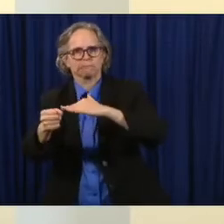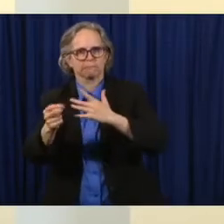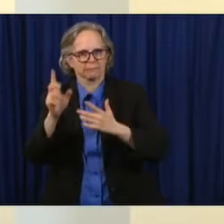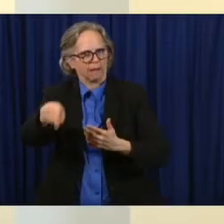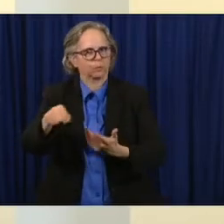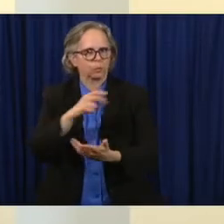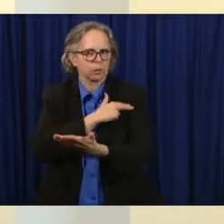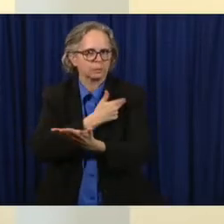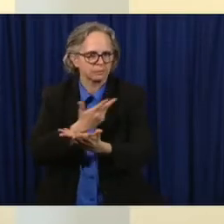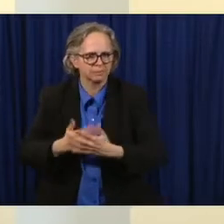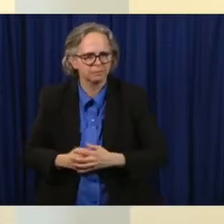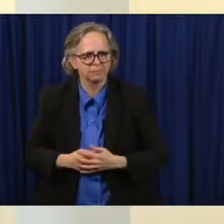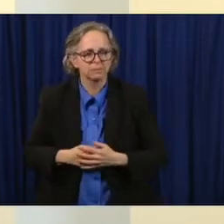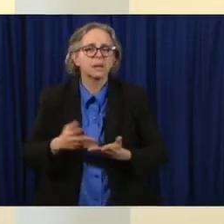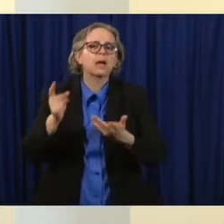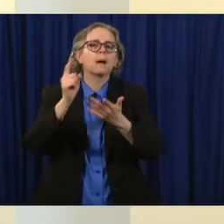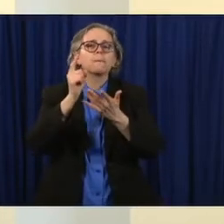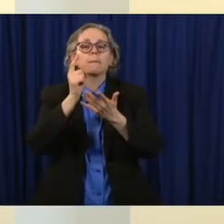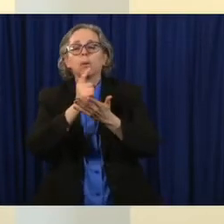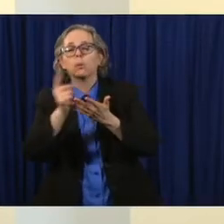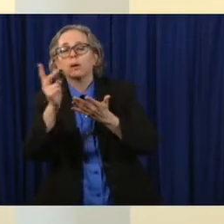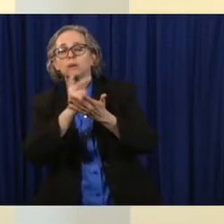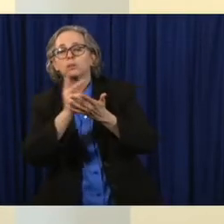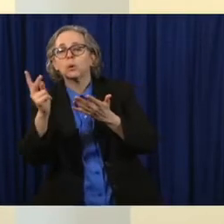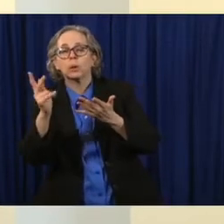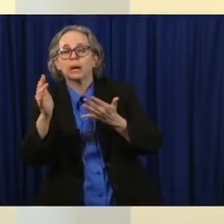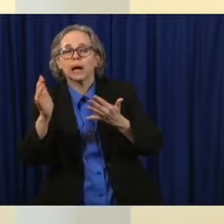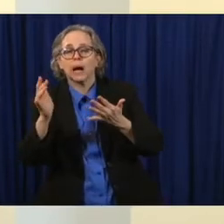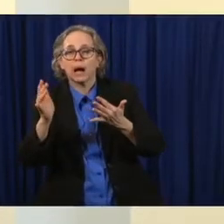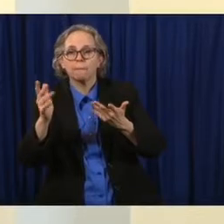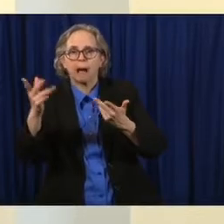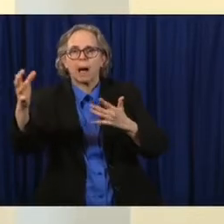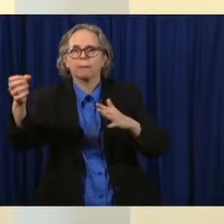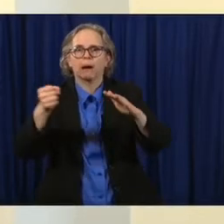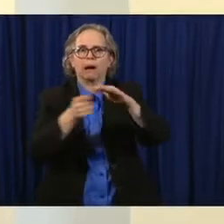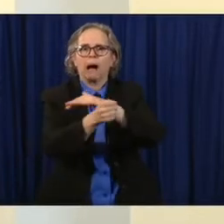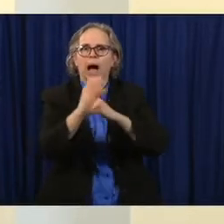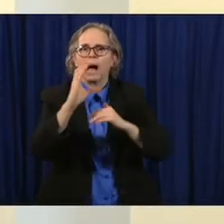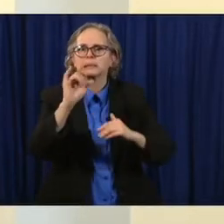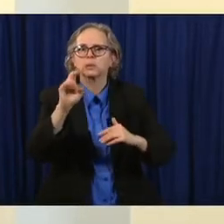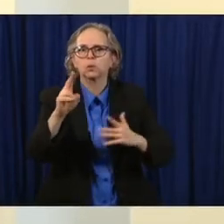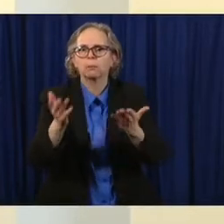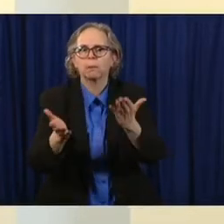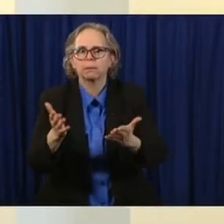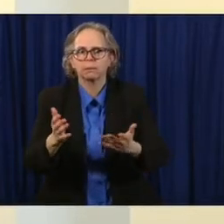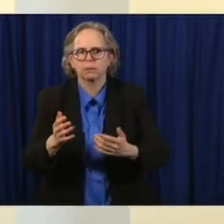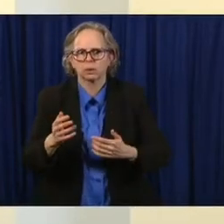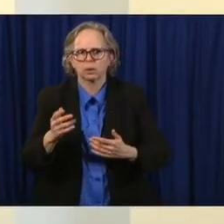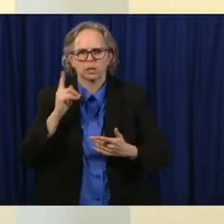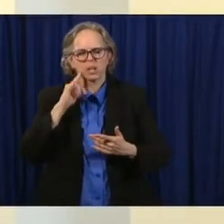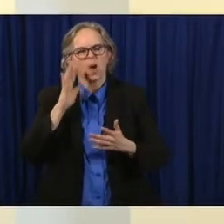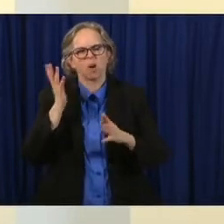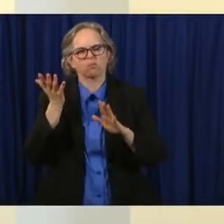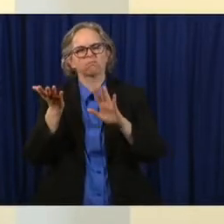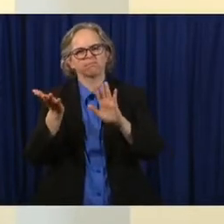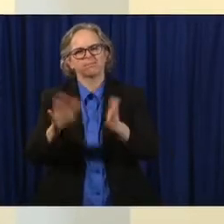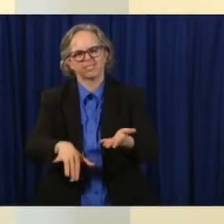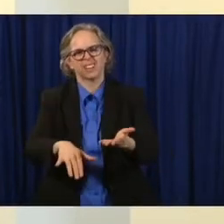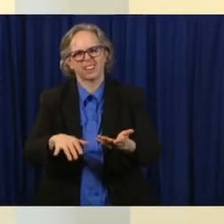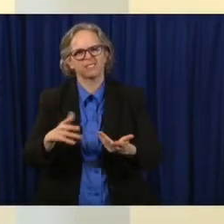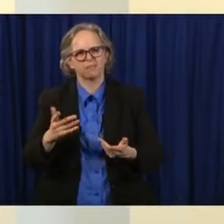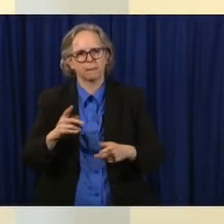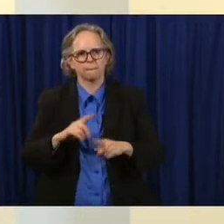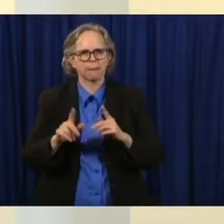goes by, maybe ICU, and we know just by how this works that the deaths will fall later. So we really don't have the